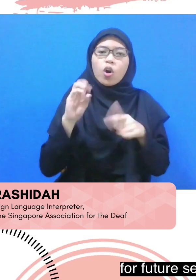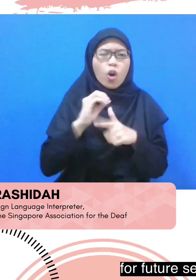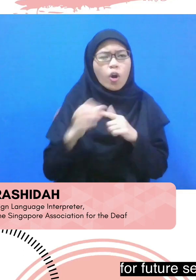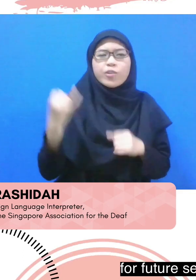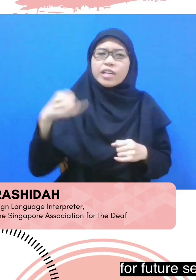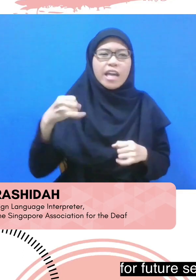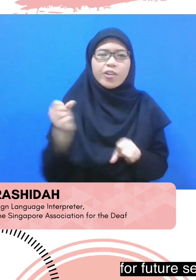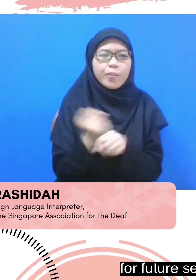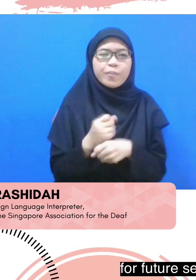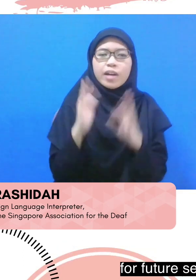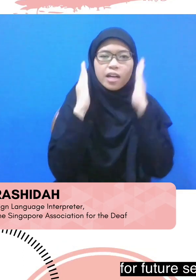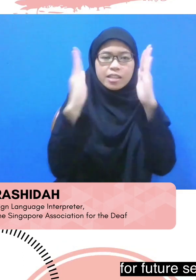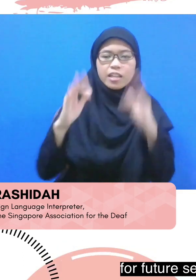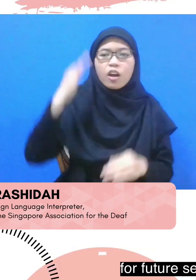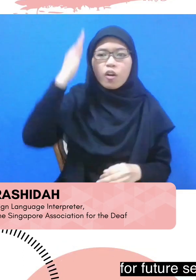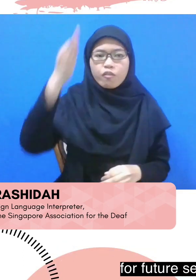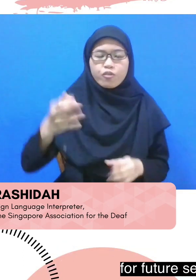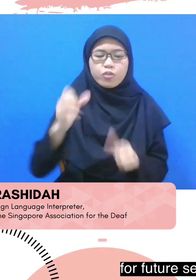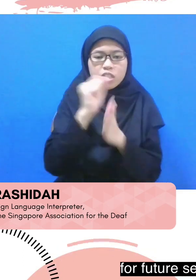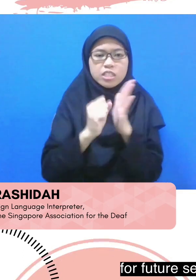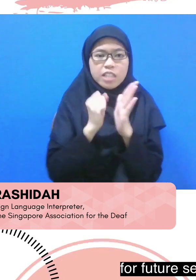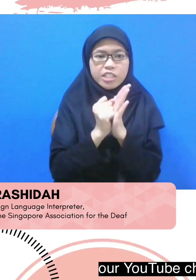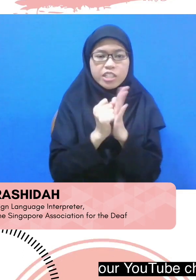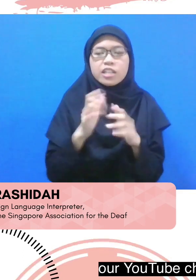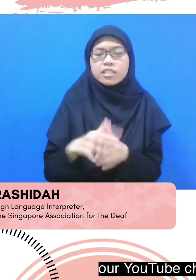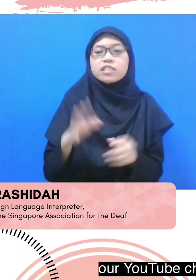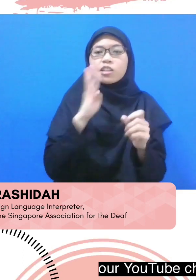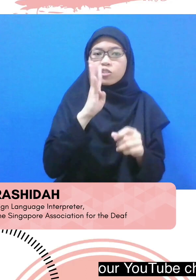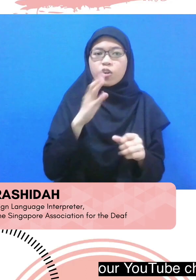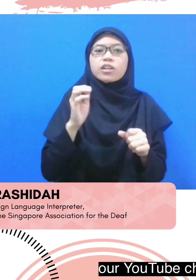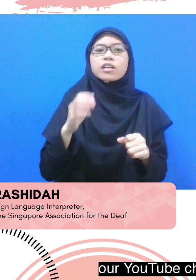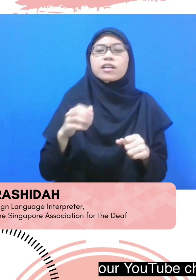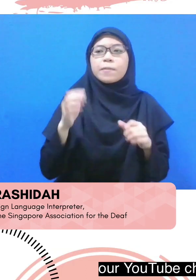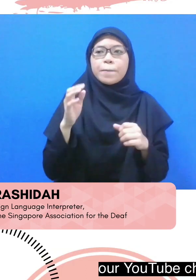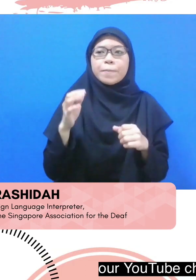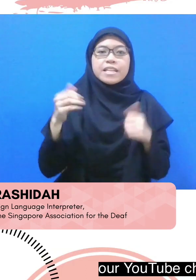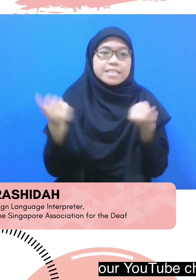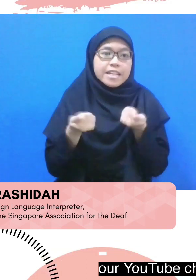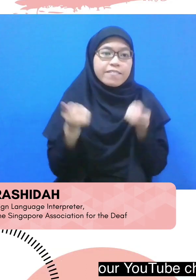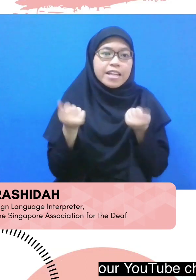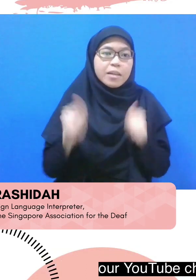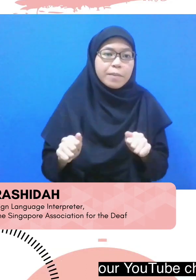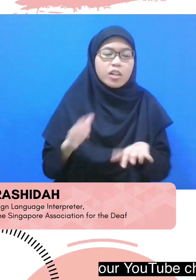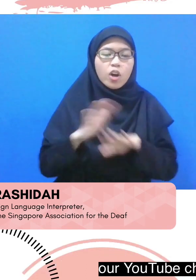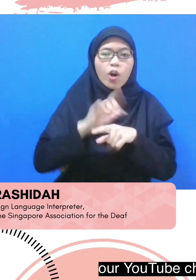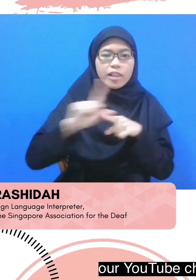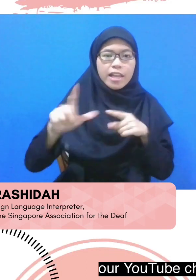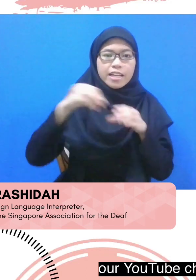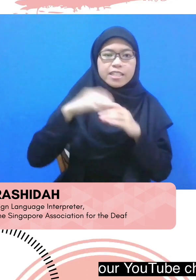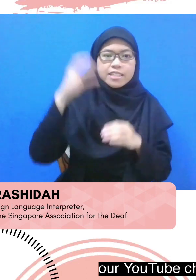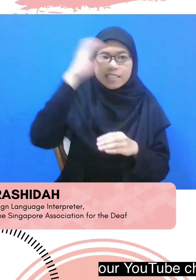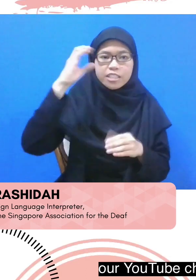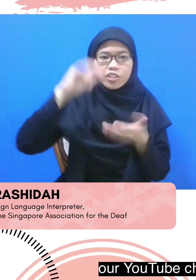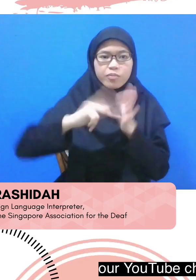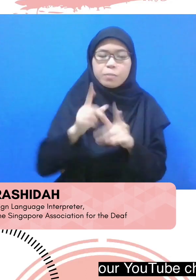the talk series is available online on our YouTube channel, In Search of Purpose Talks. And